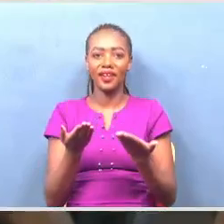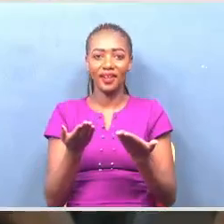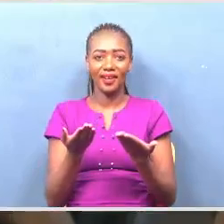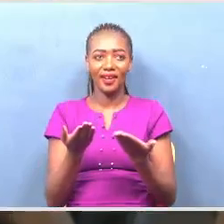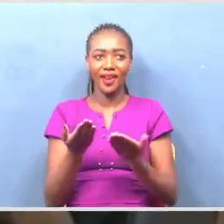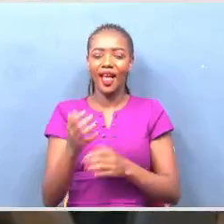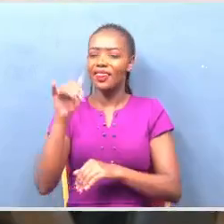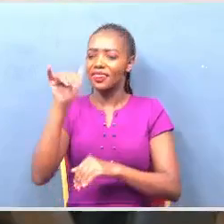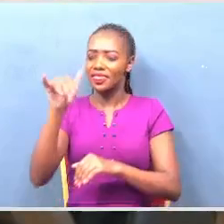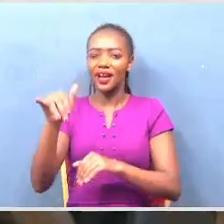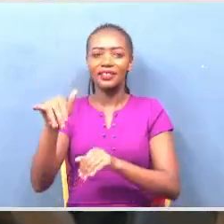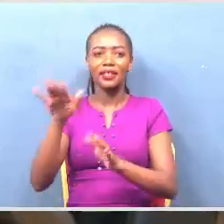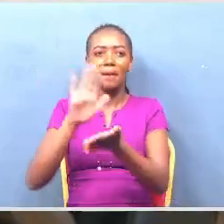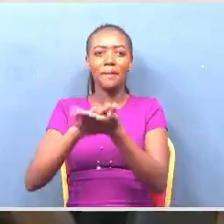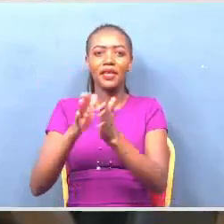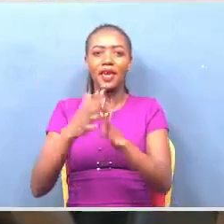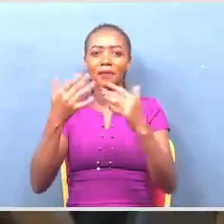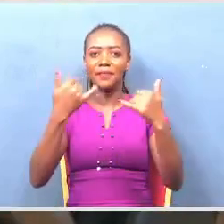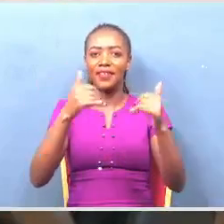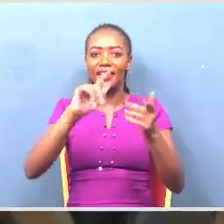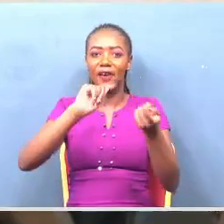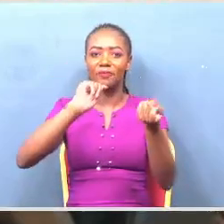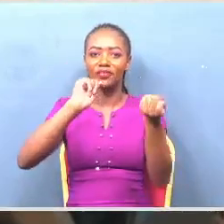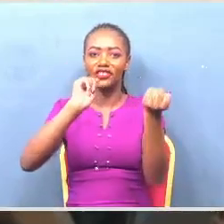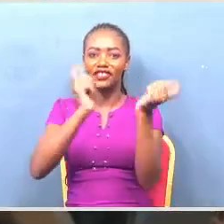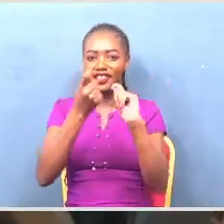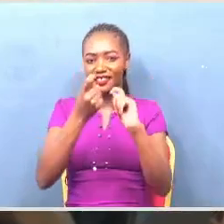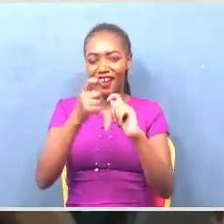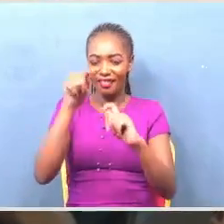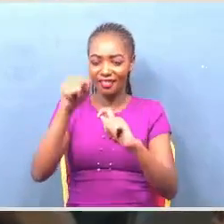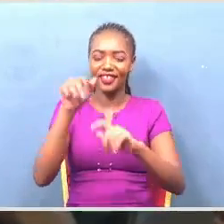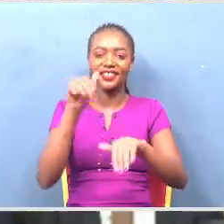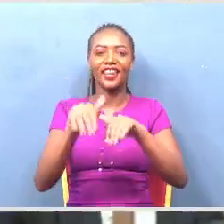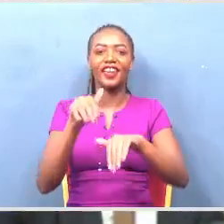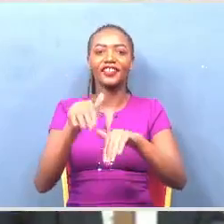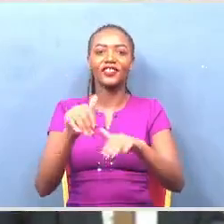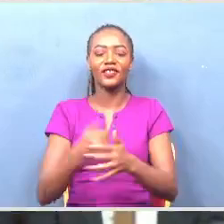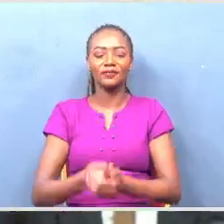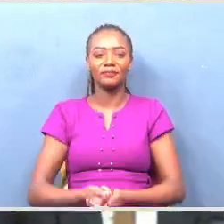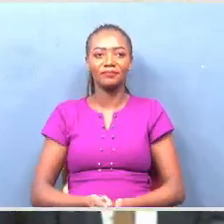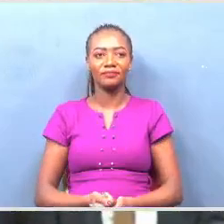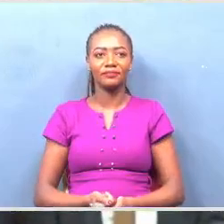That became the game changer in this election.